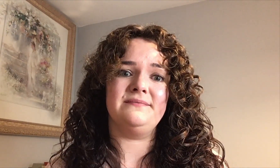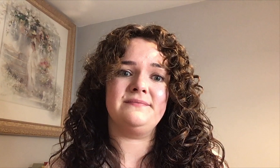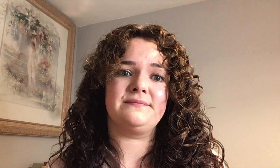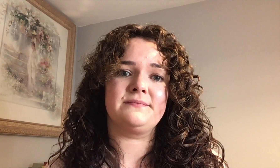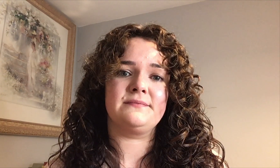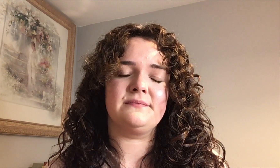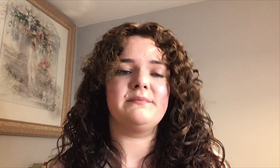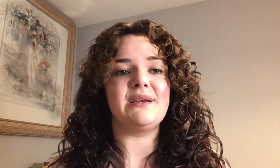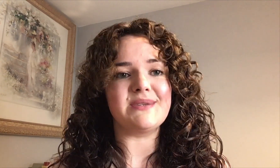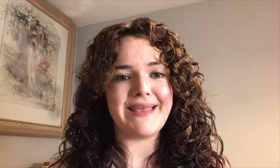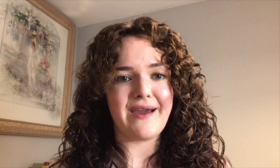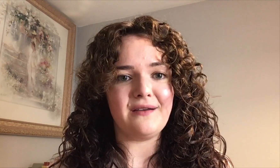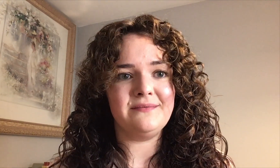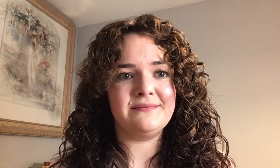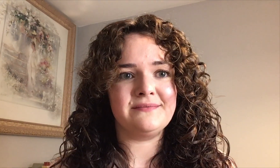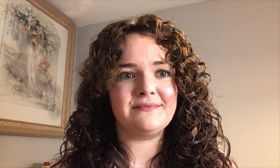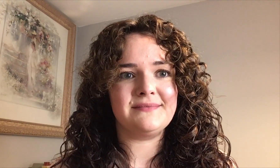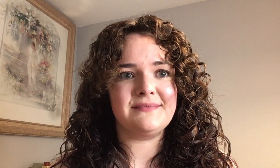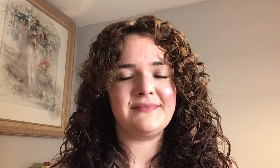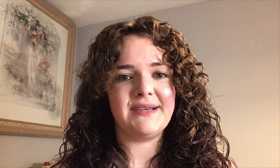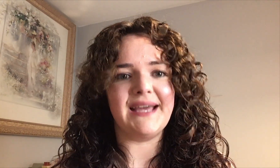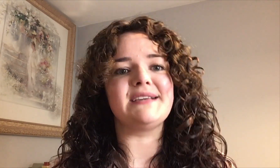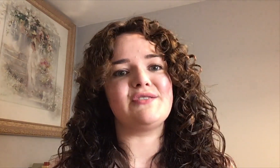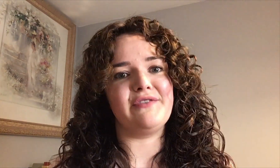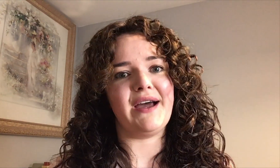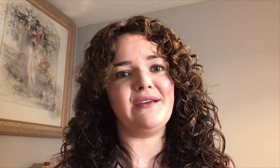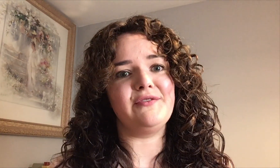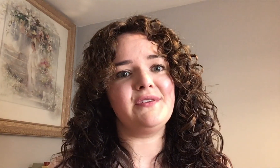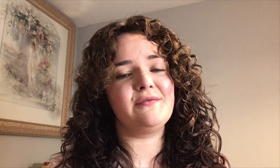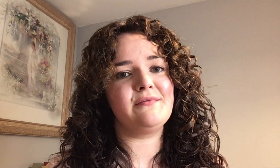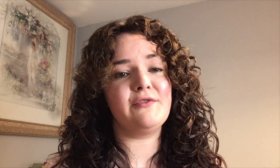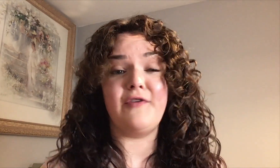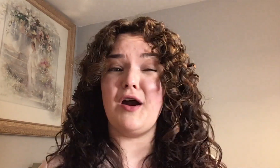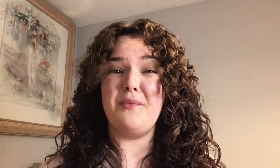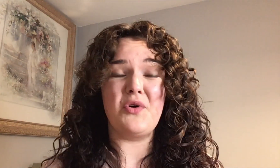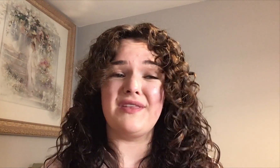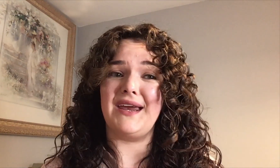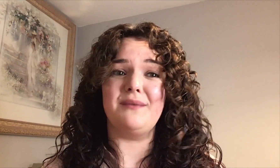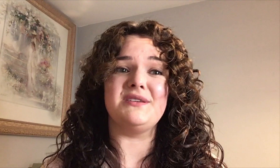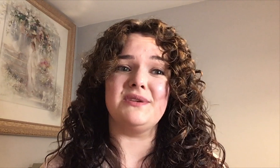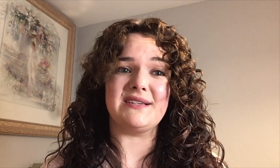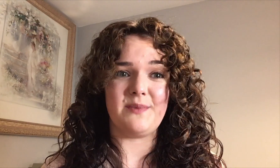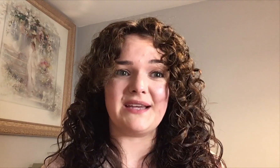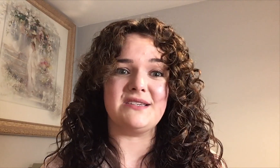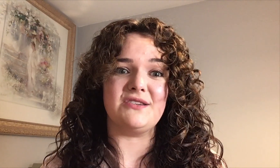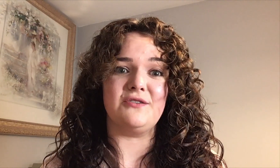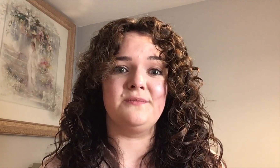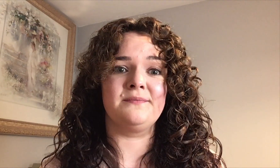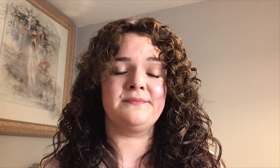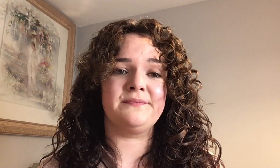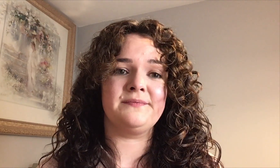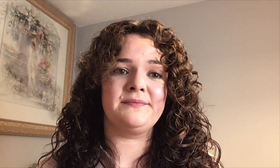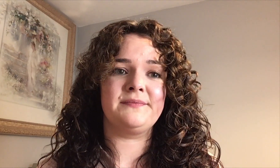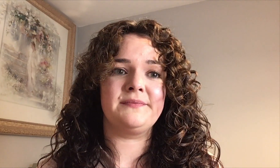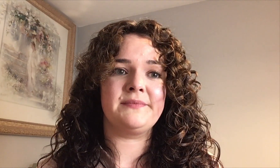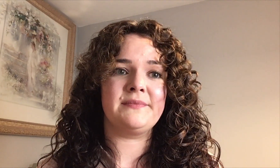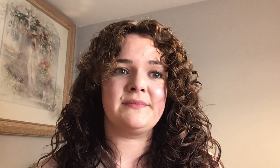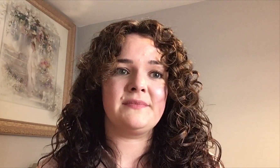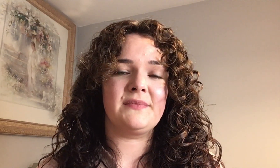it. But it was there, and it survived far more than anybody would expect it to.